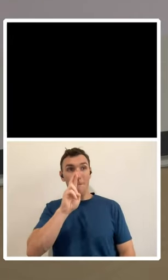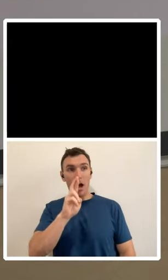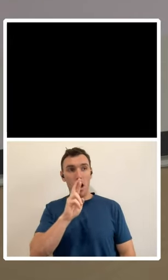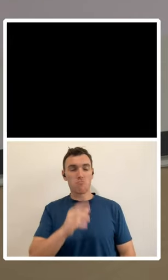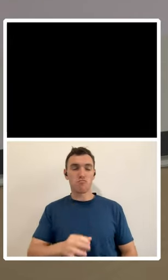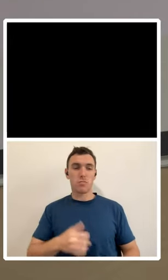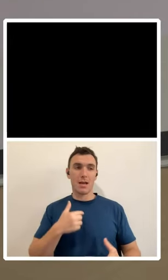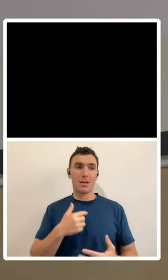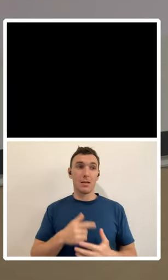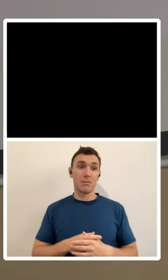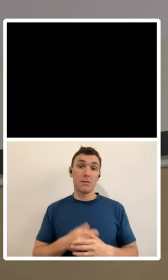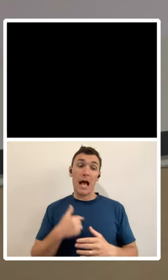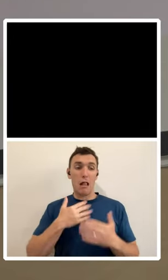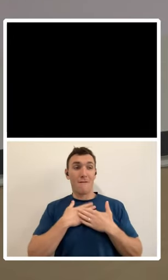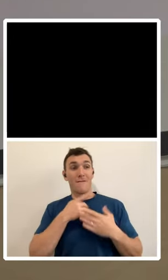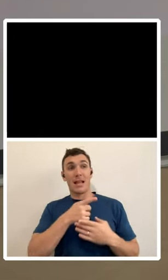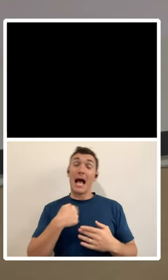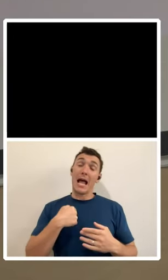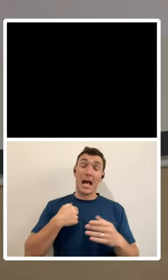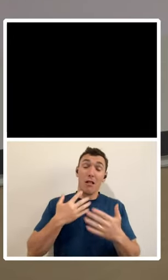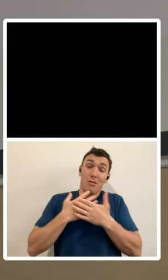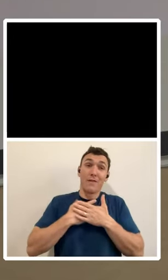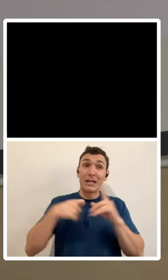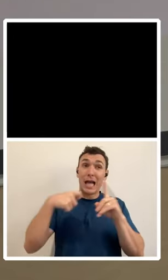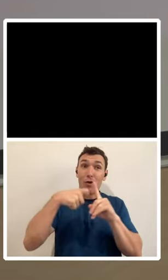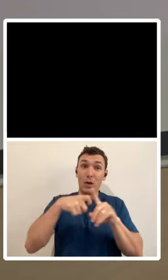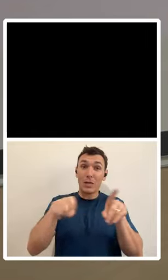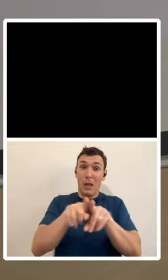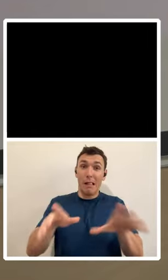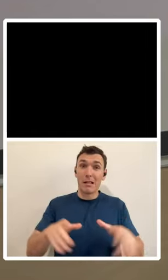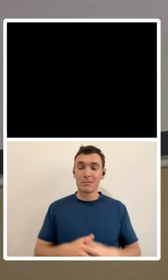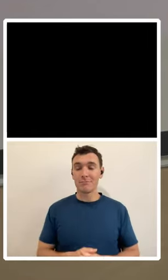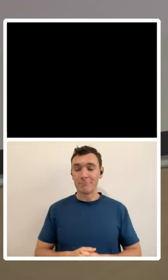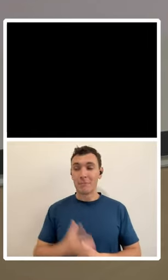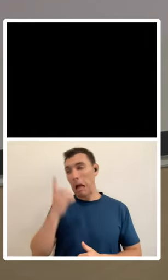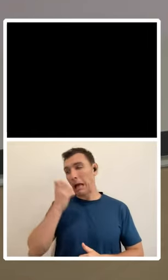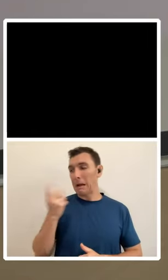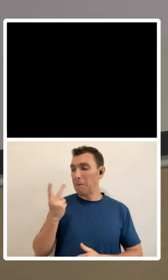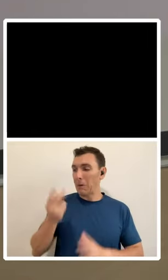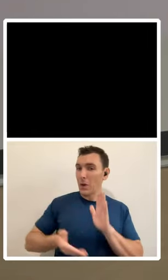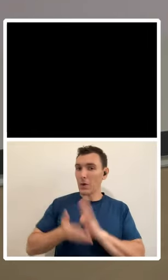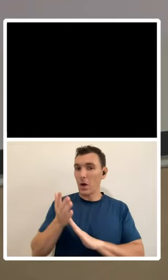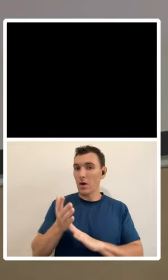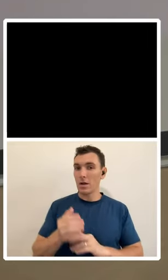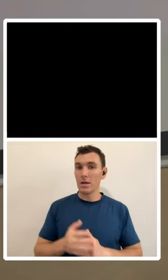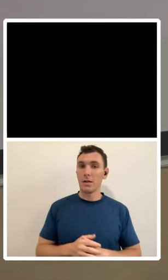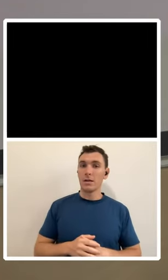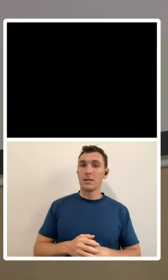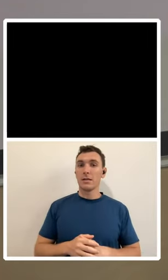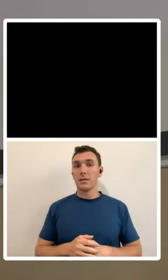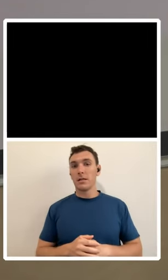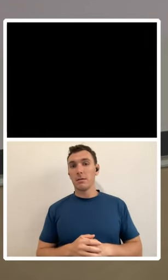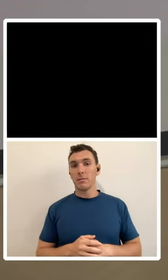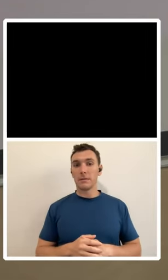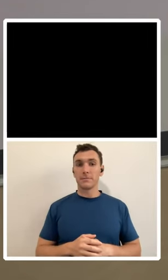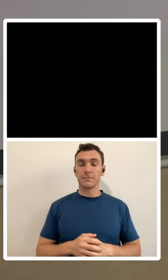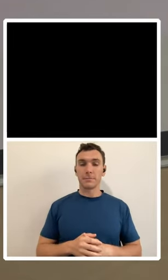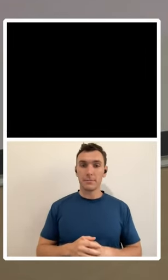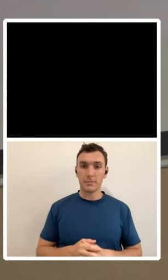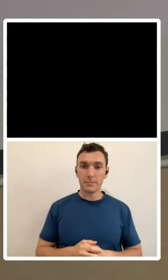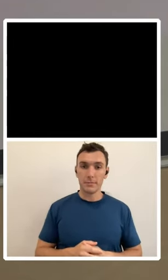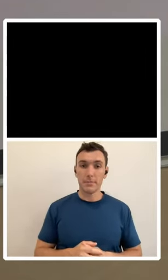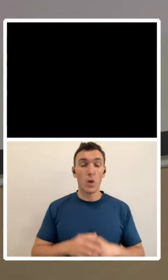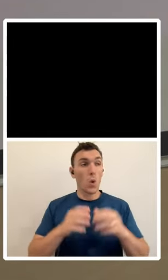yeah. We'll go sometime. I'd love that, yeah. I won't tell you my song until after that. Okay, a couple more questions and I'll hand over